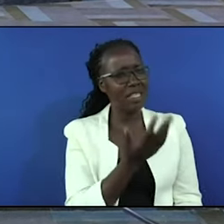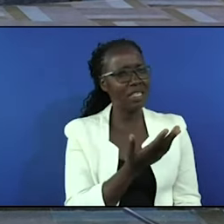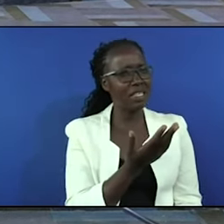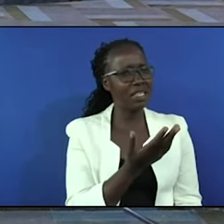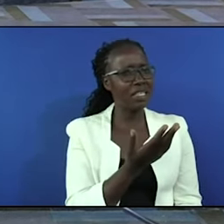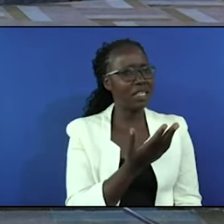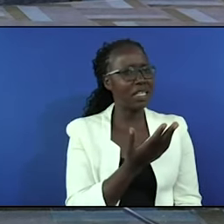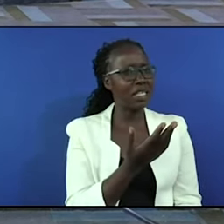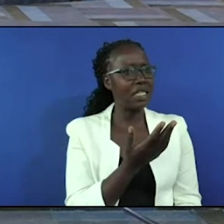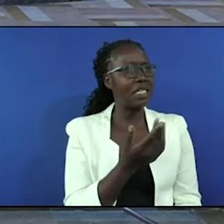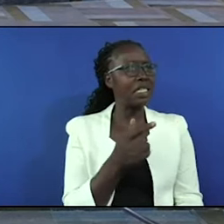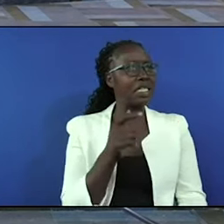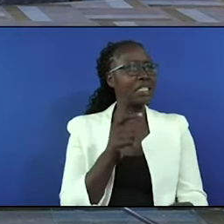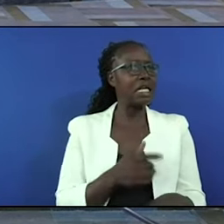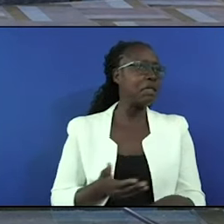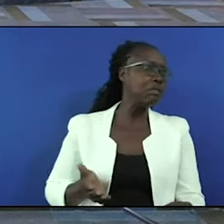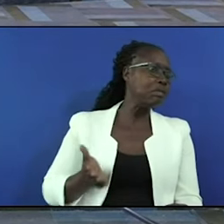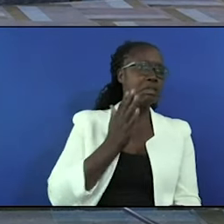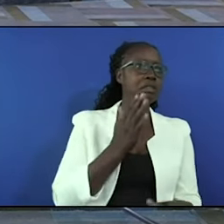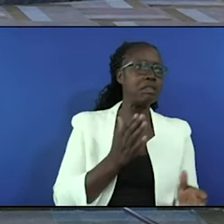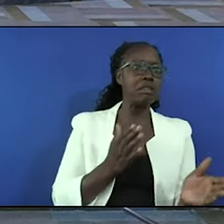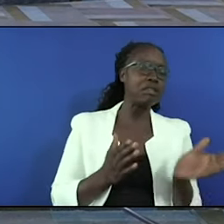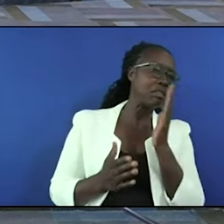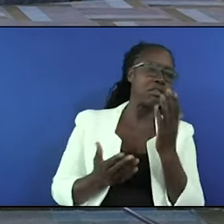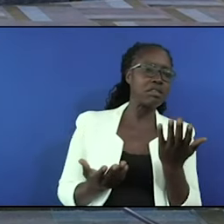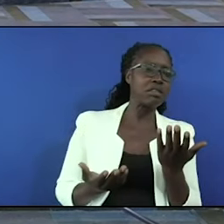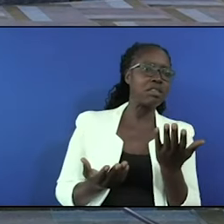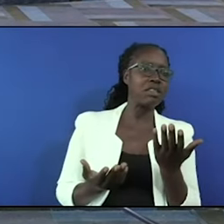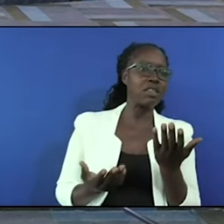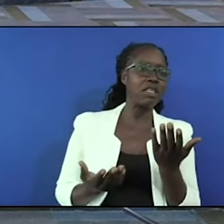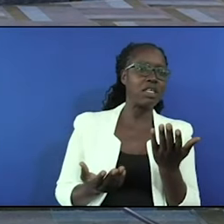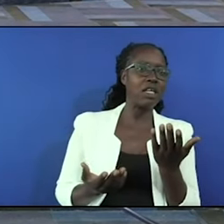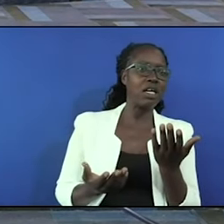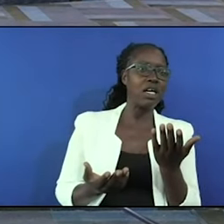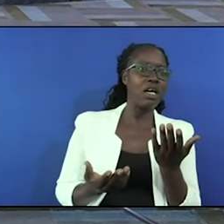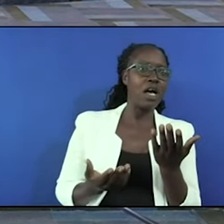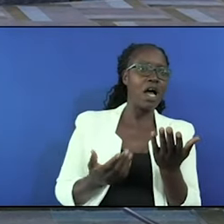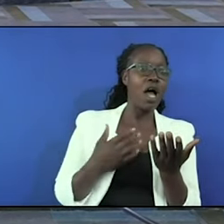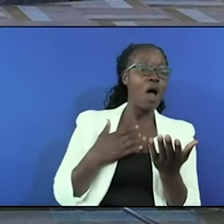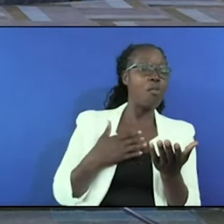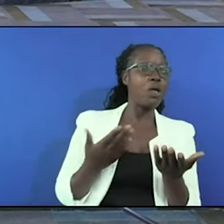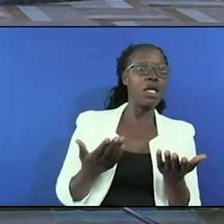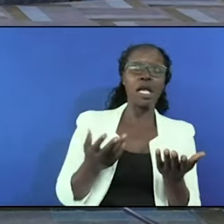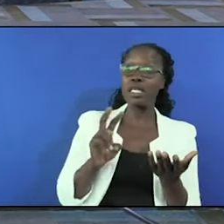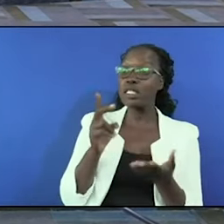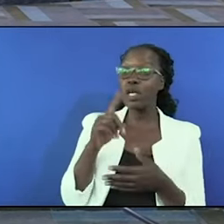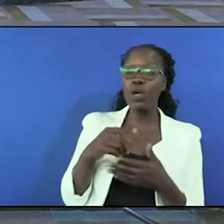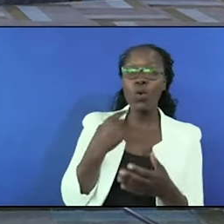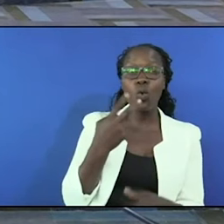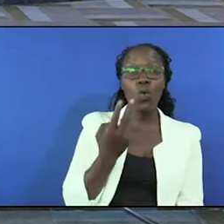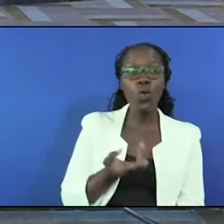And you know, when he slaps me, I look the other side. Lo and behold, who do I see?